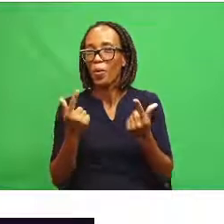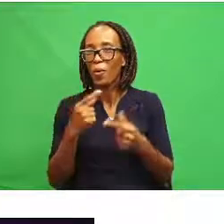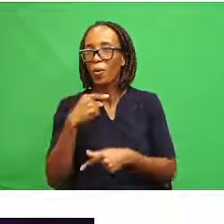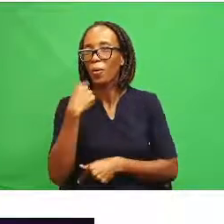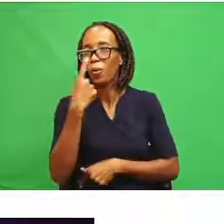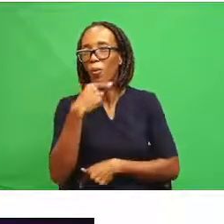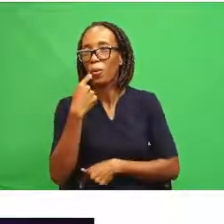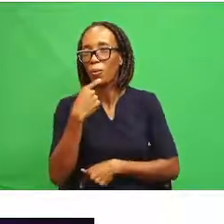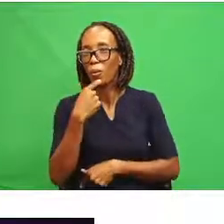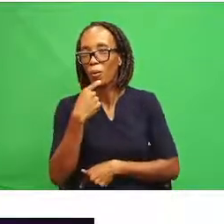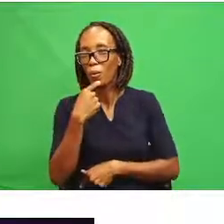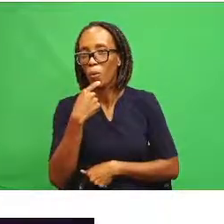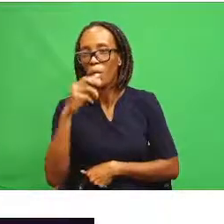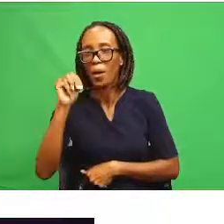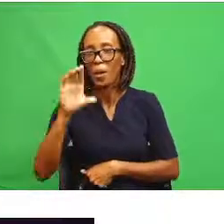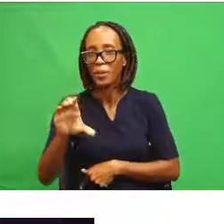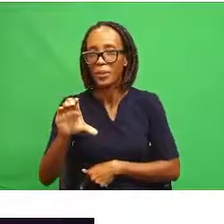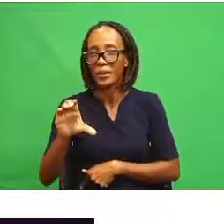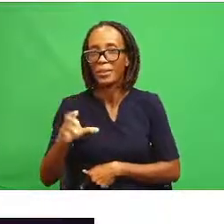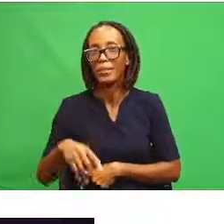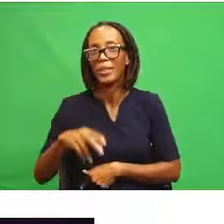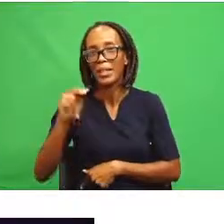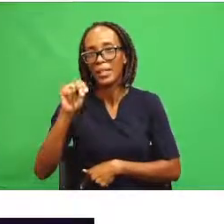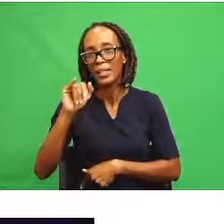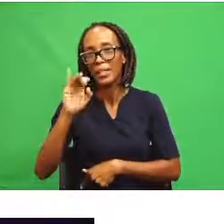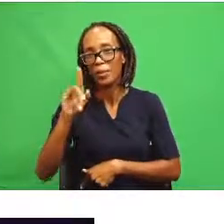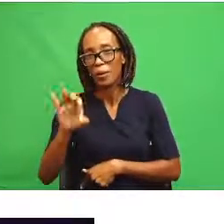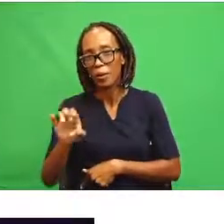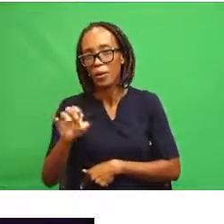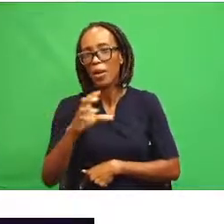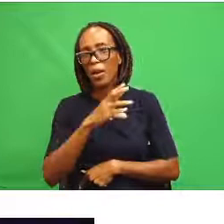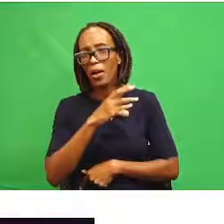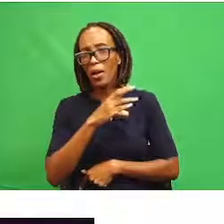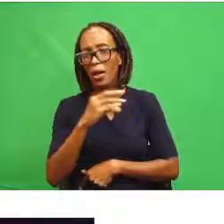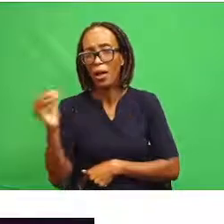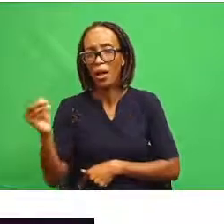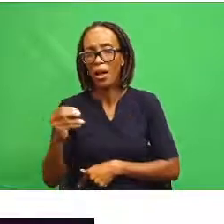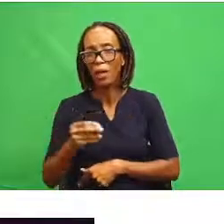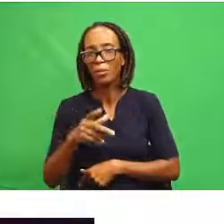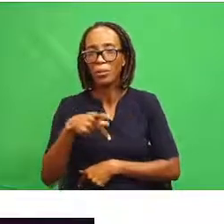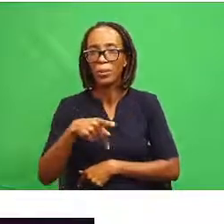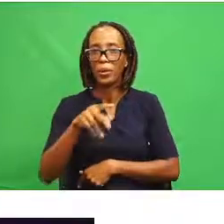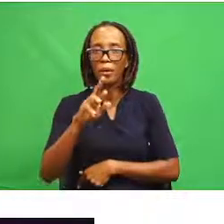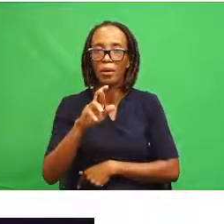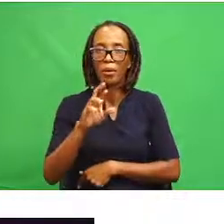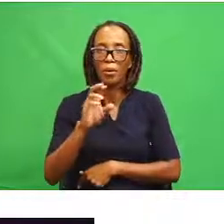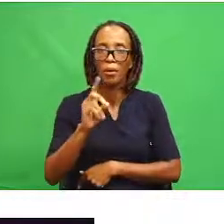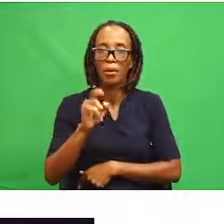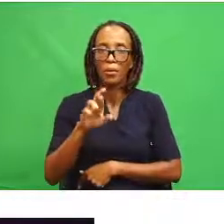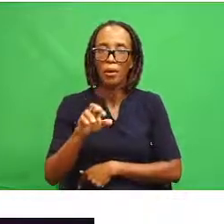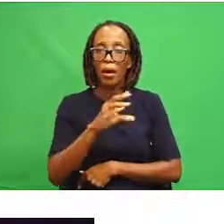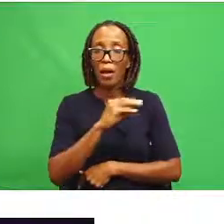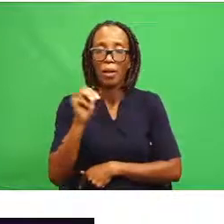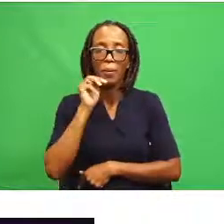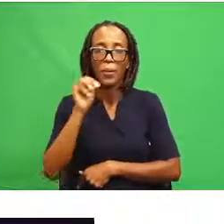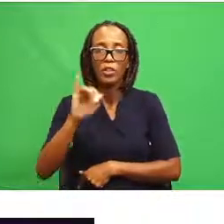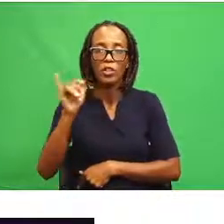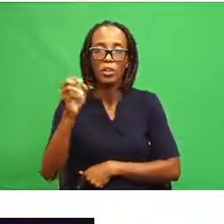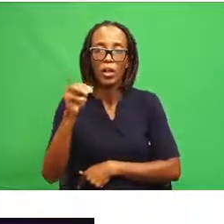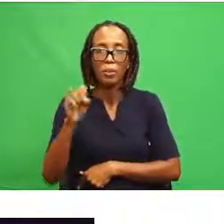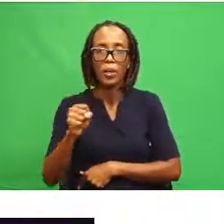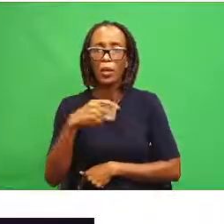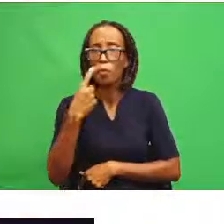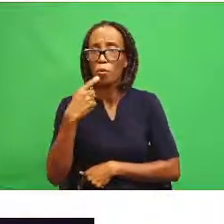chairman, Ms. Nico Larson, our versatile and hard-working producer, Ms. Lizelle James, and our webinar